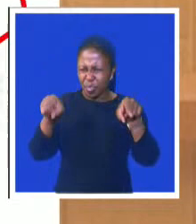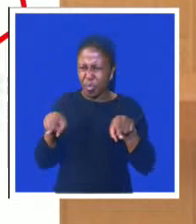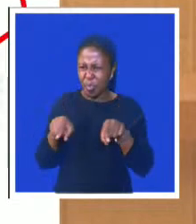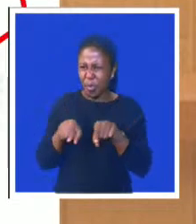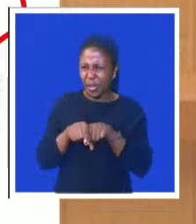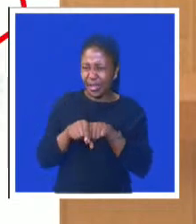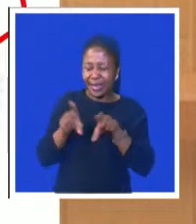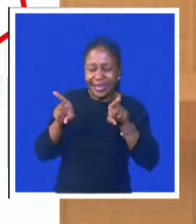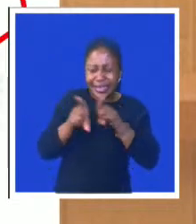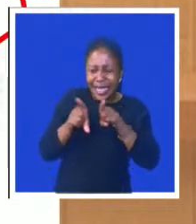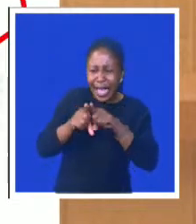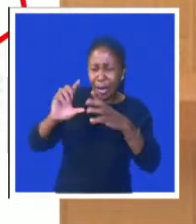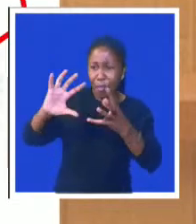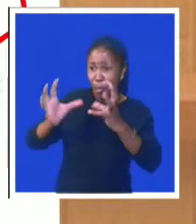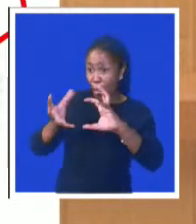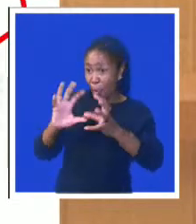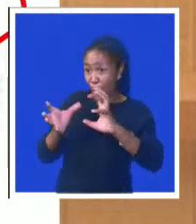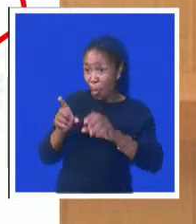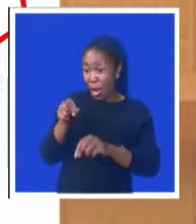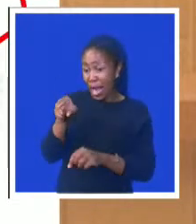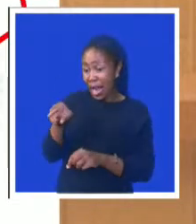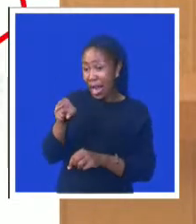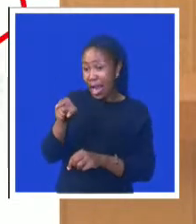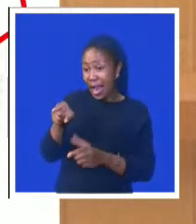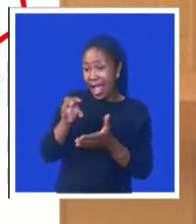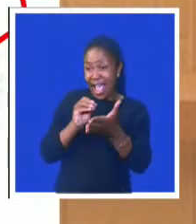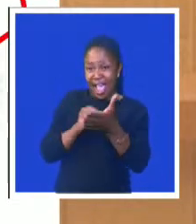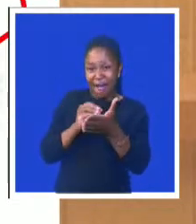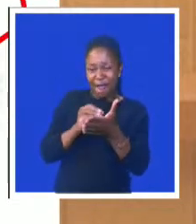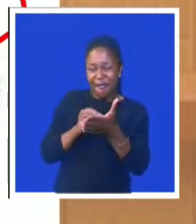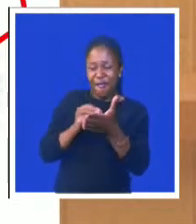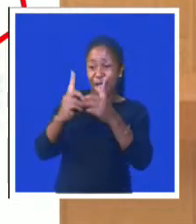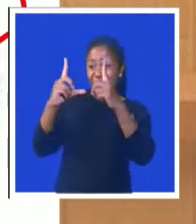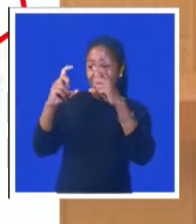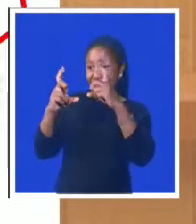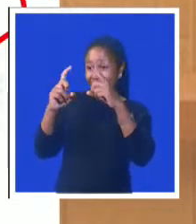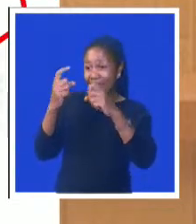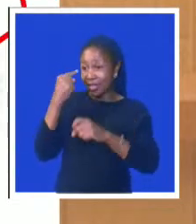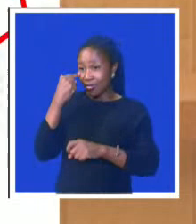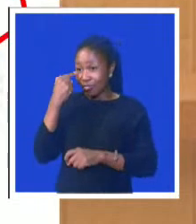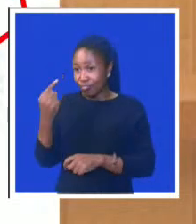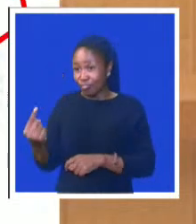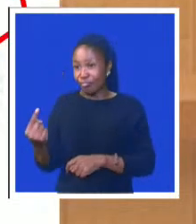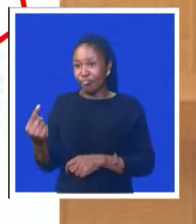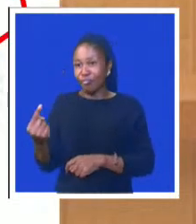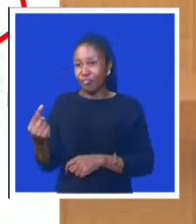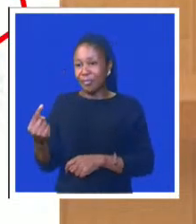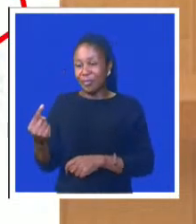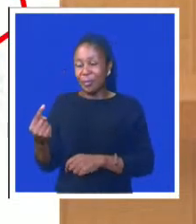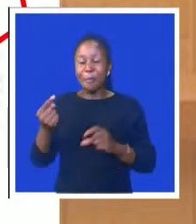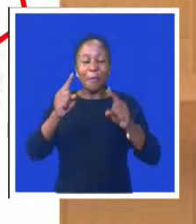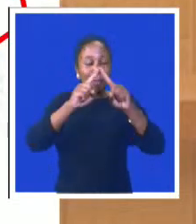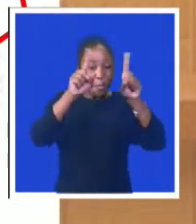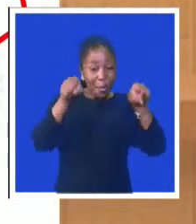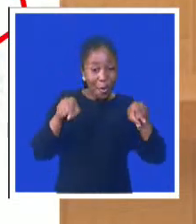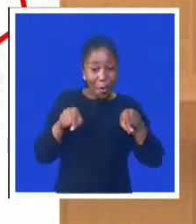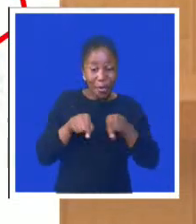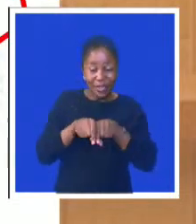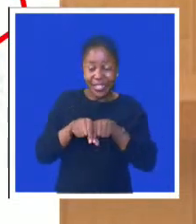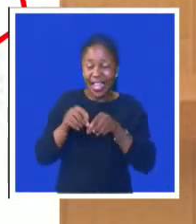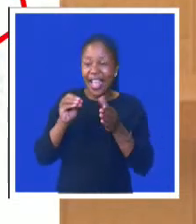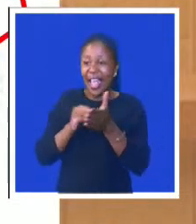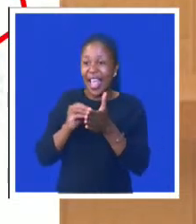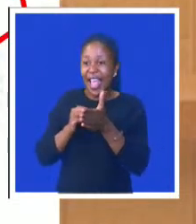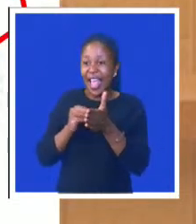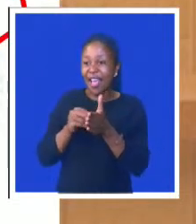as well there. The ball and the box there. You see, we are